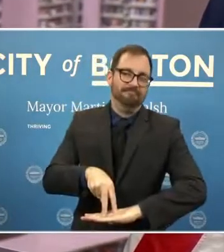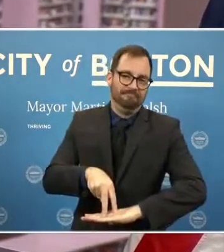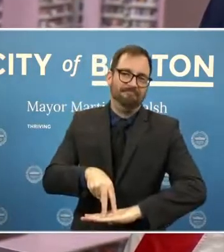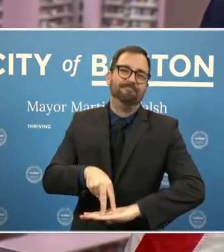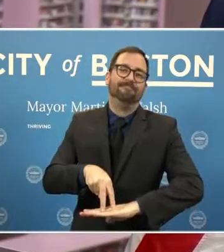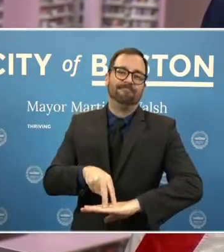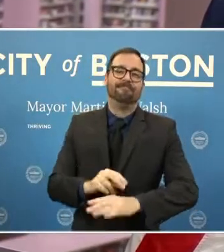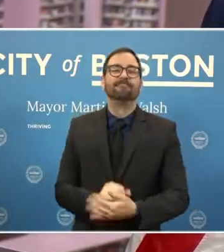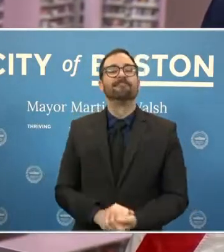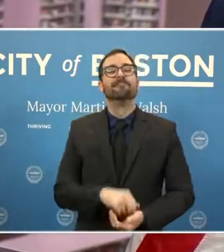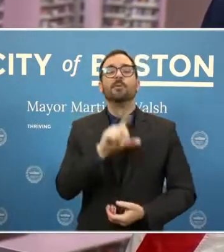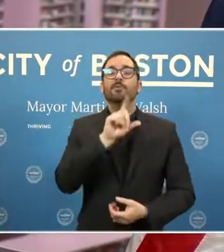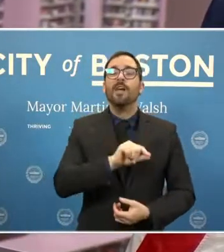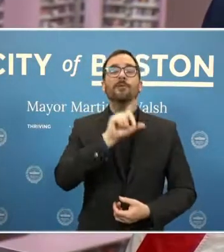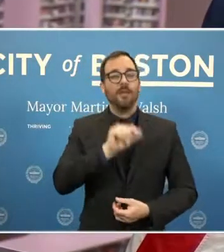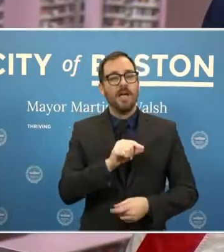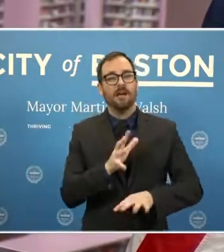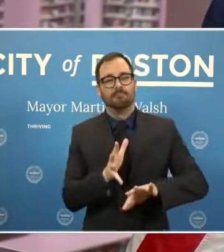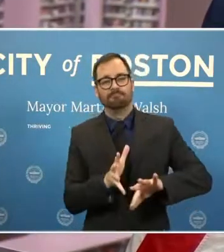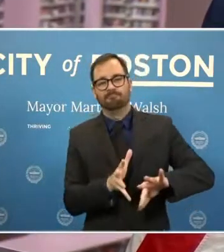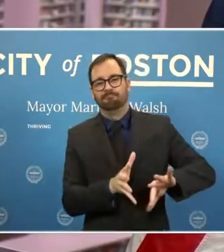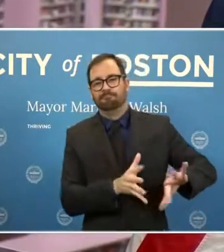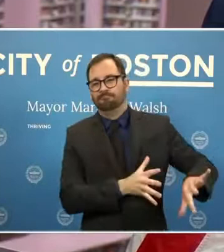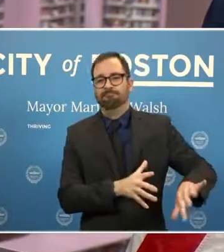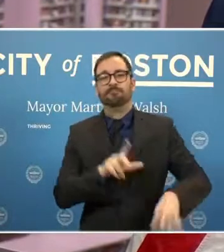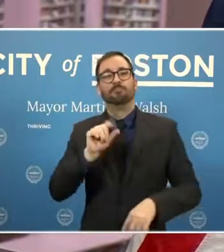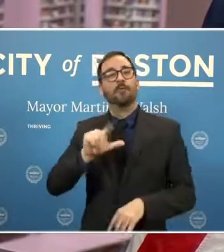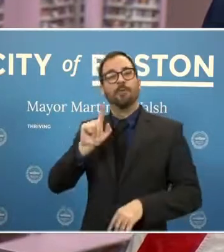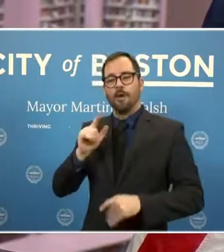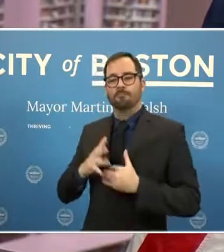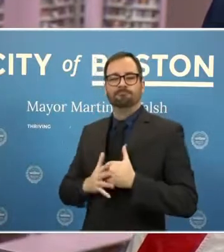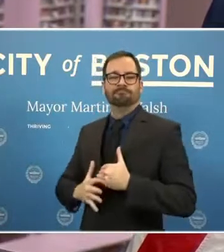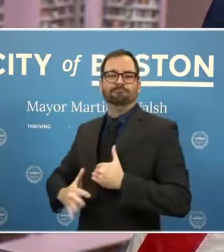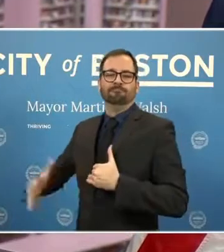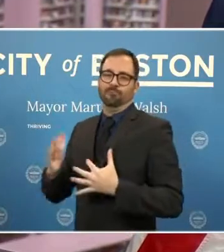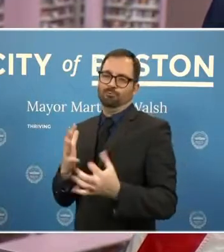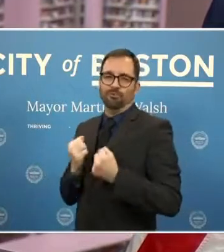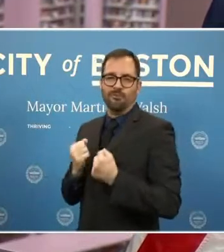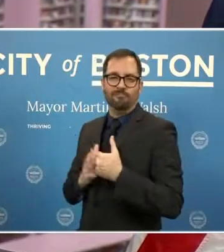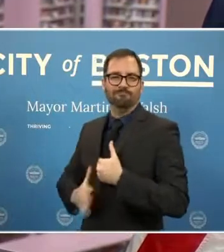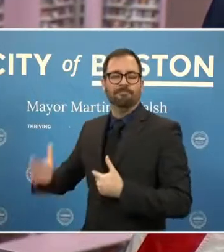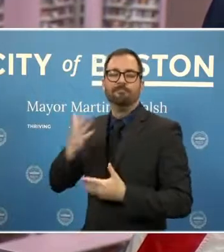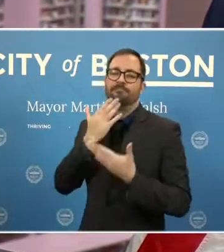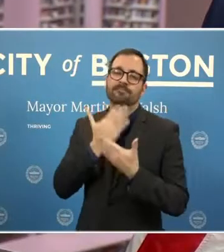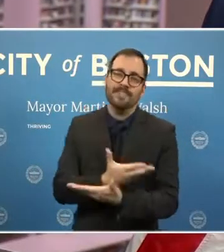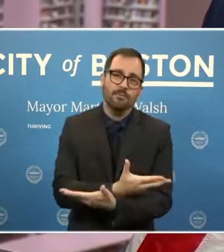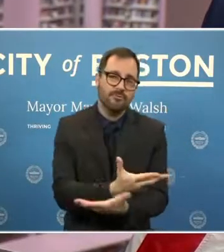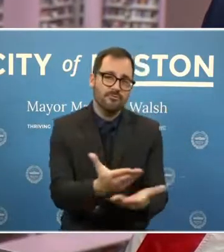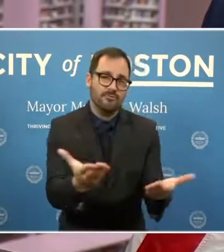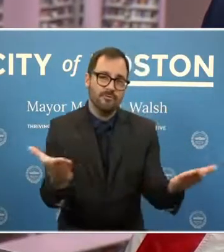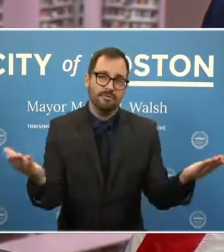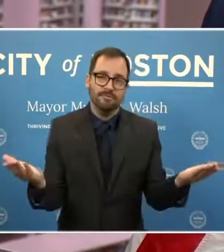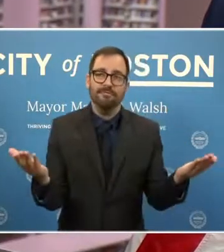ever. I want to say to all of you in Boston, thank you for this honor. God bless you